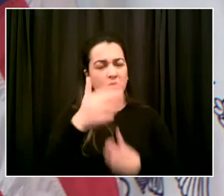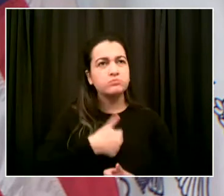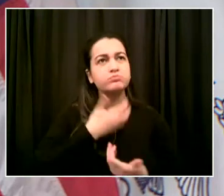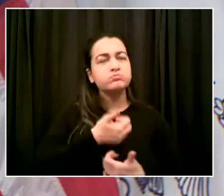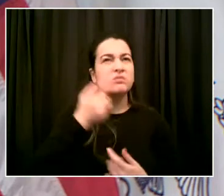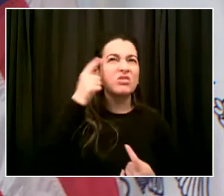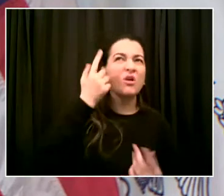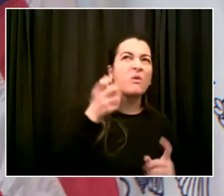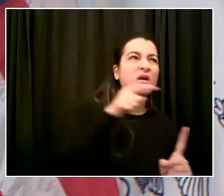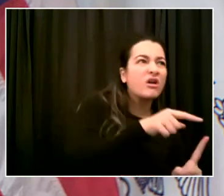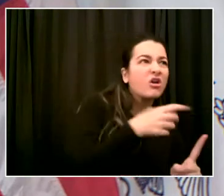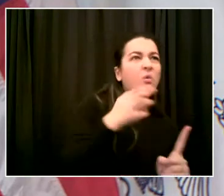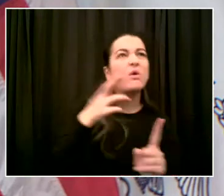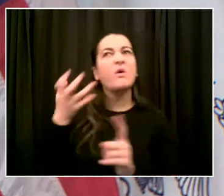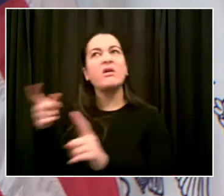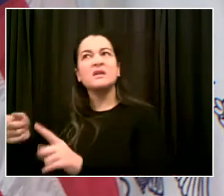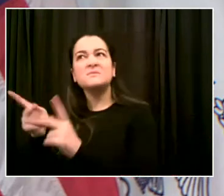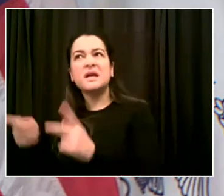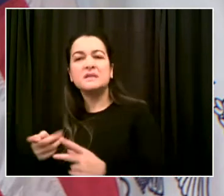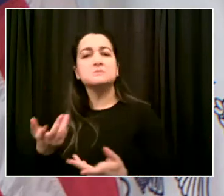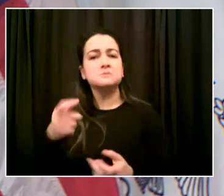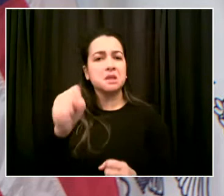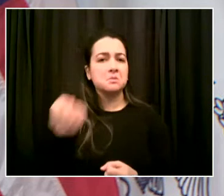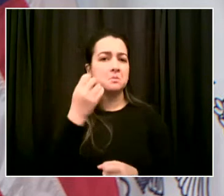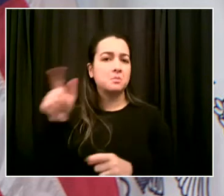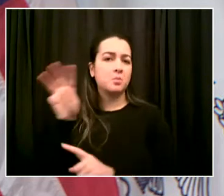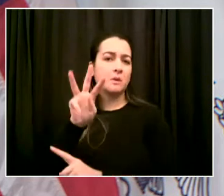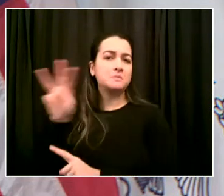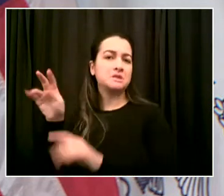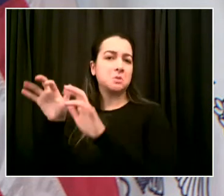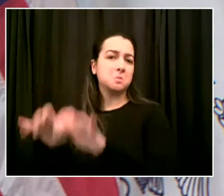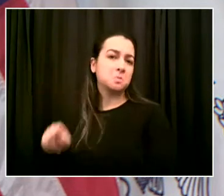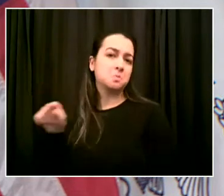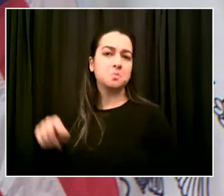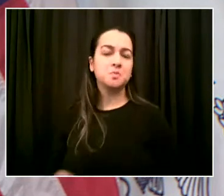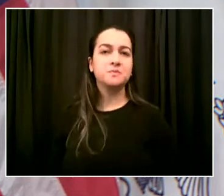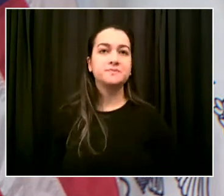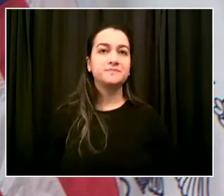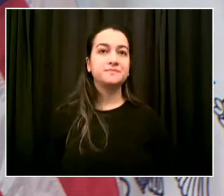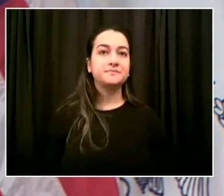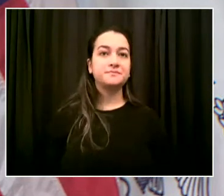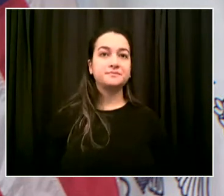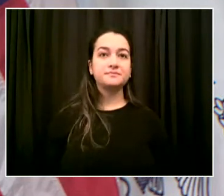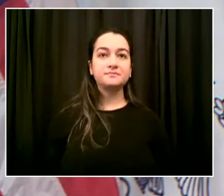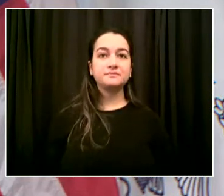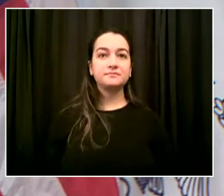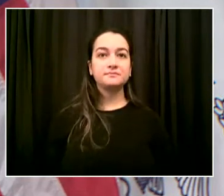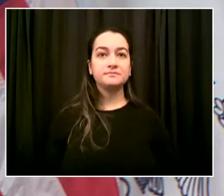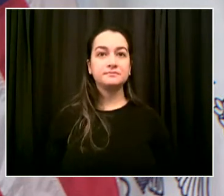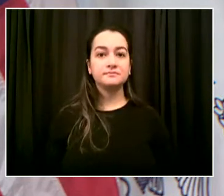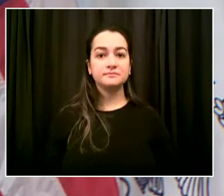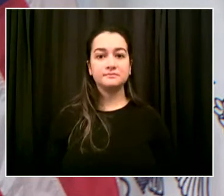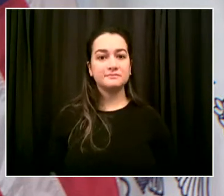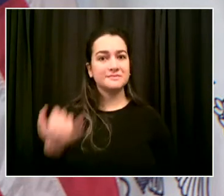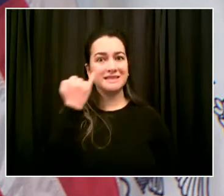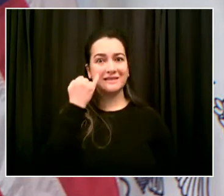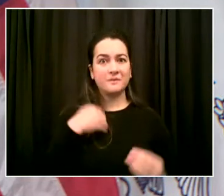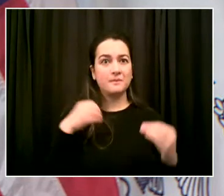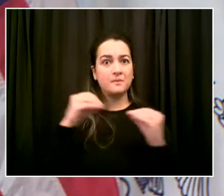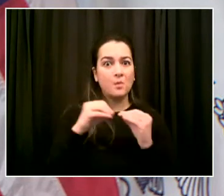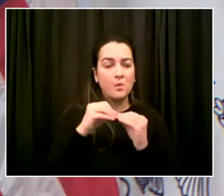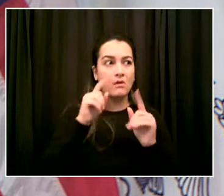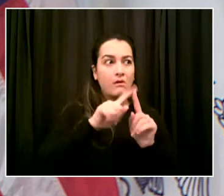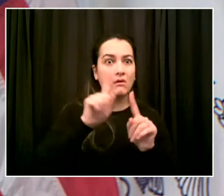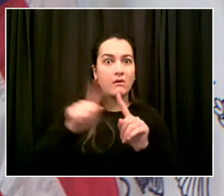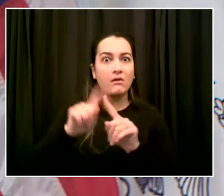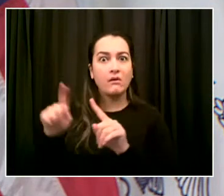of that equation. And this announcement today and what we're doing in the next 2 years will help transform biking in our